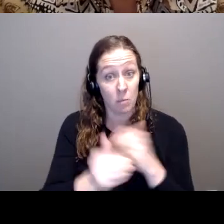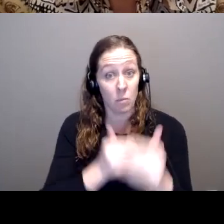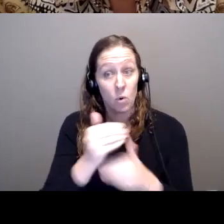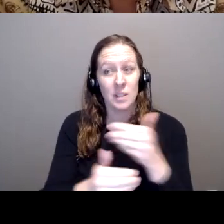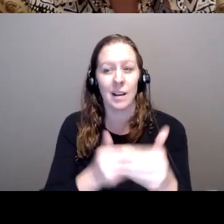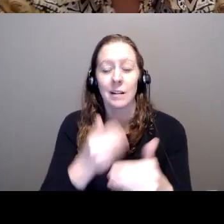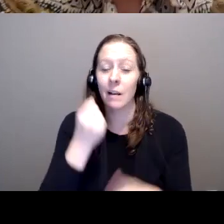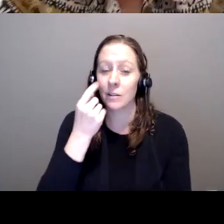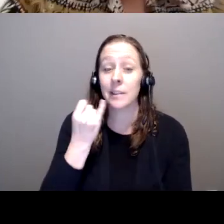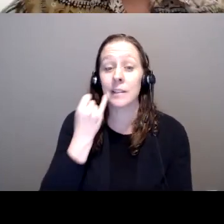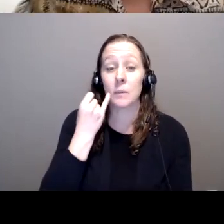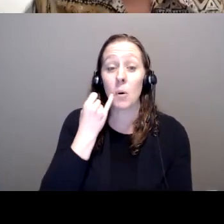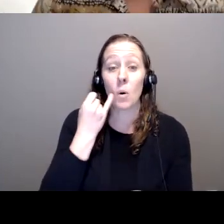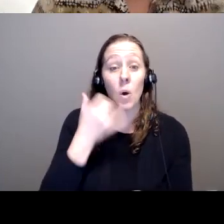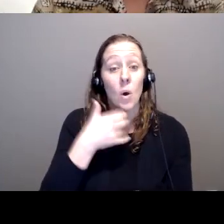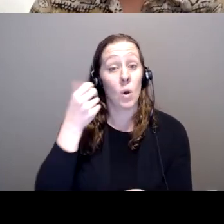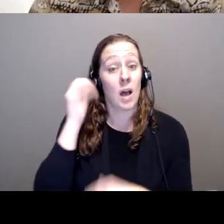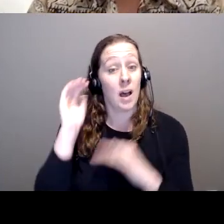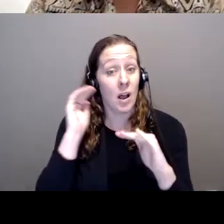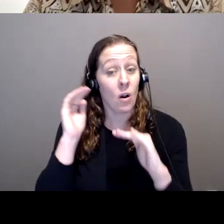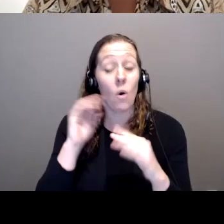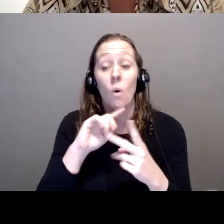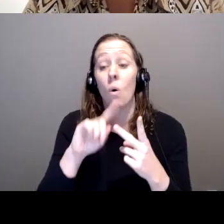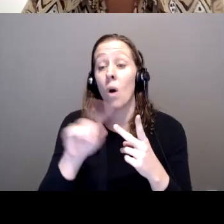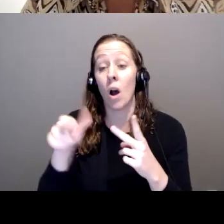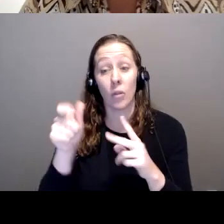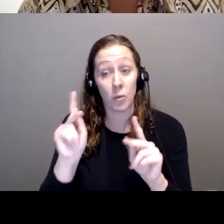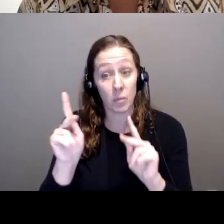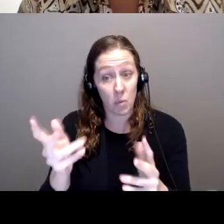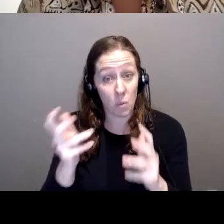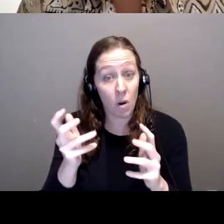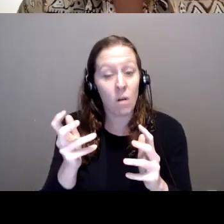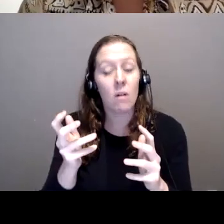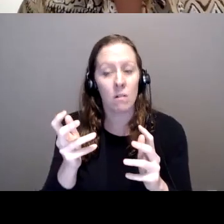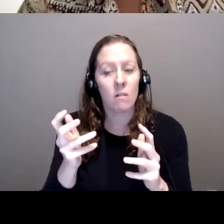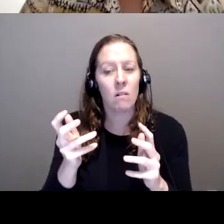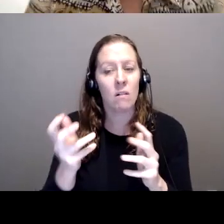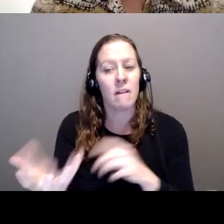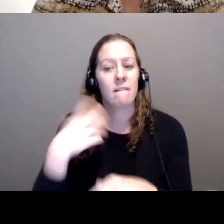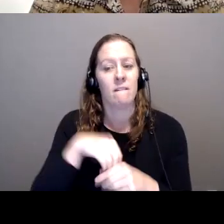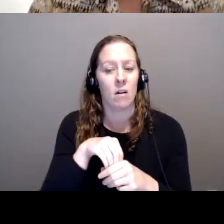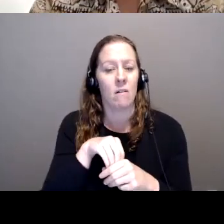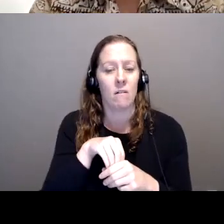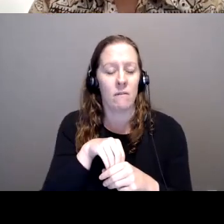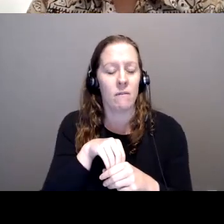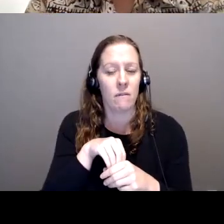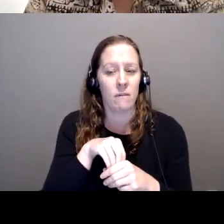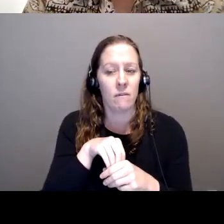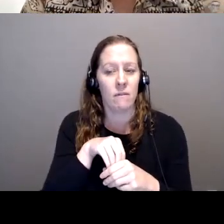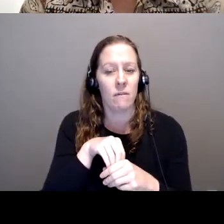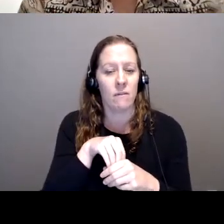older adult or the other participants would like them to be part in the